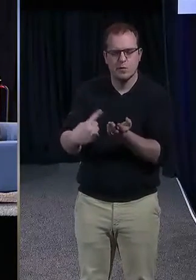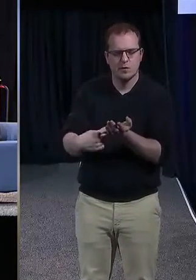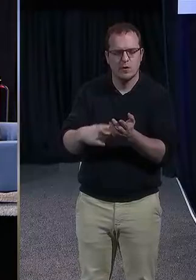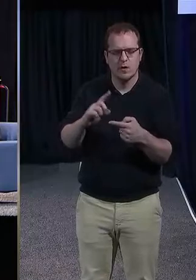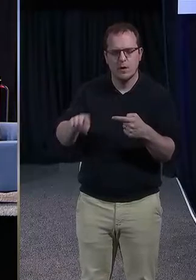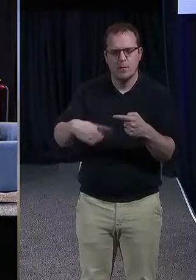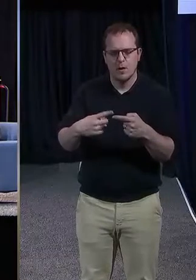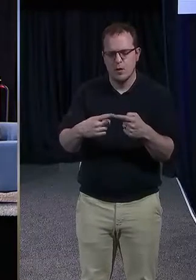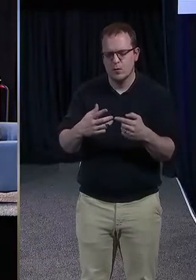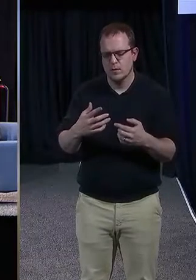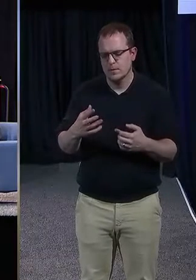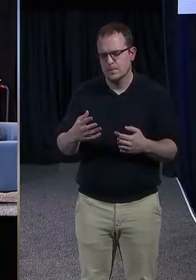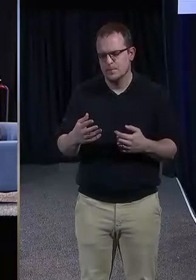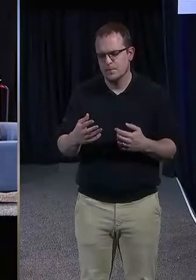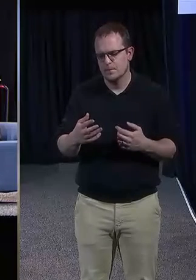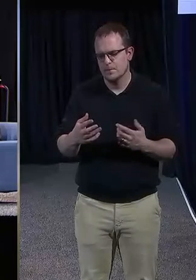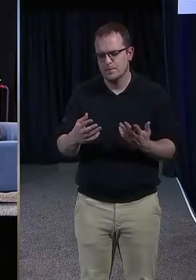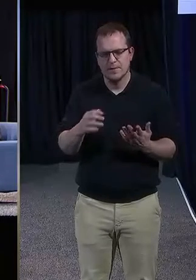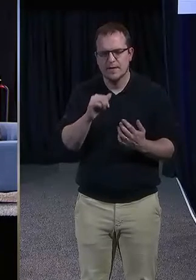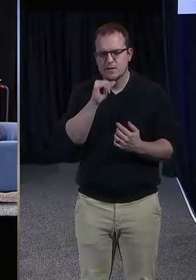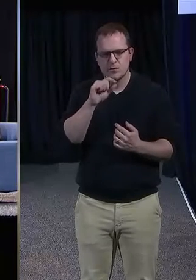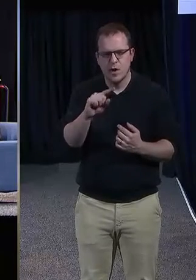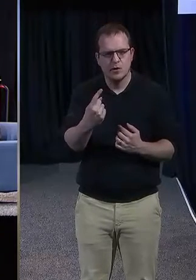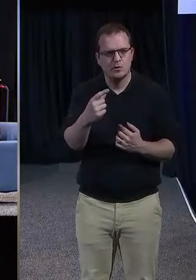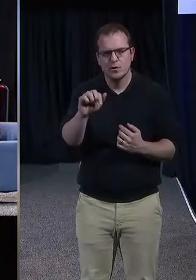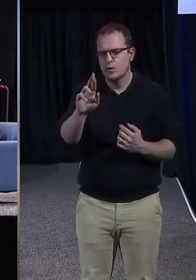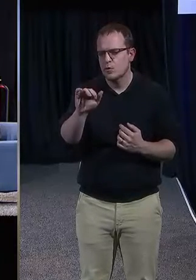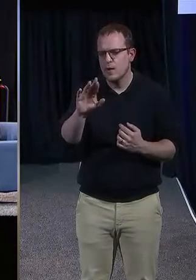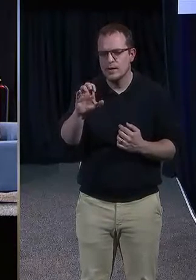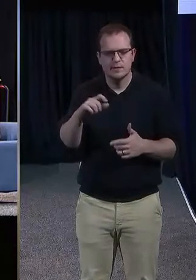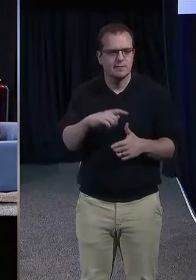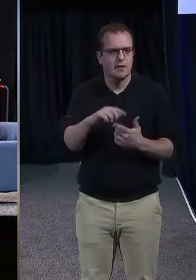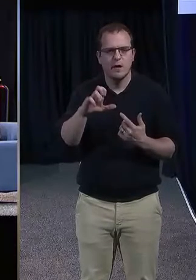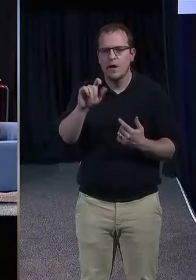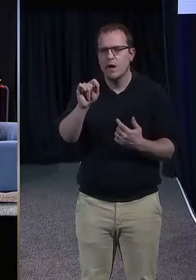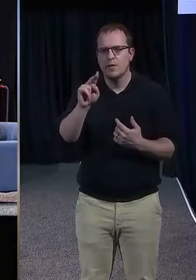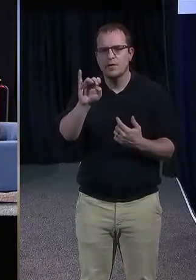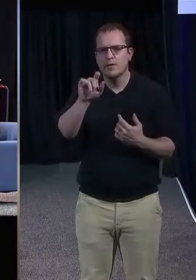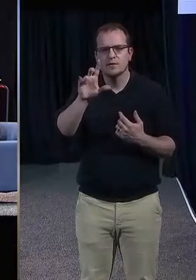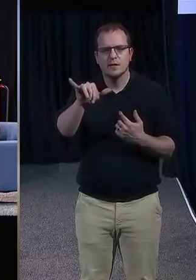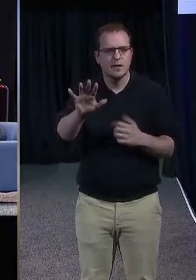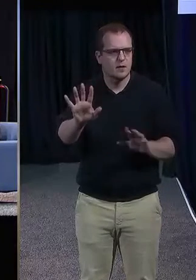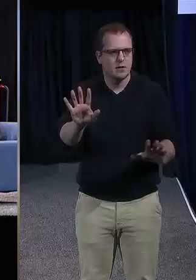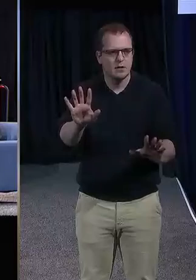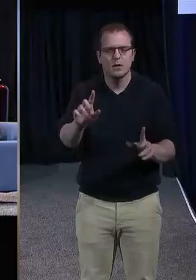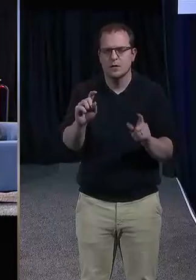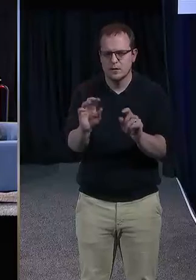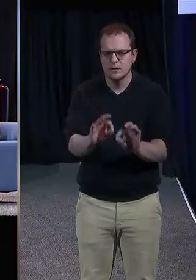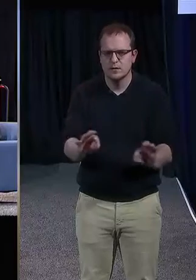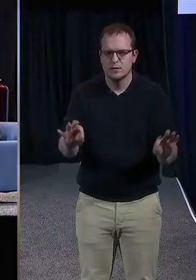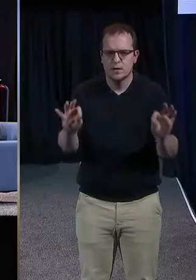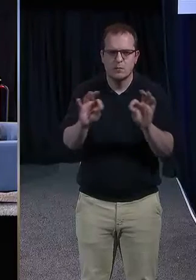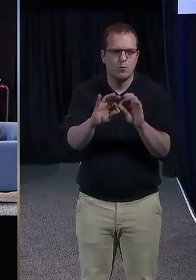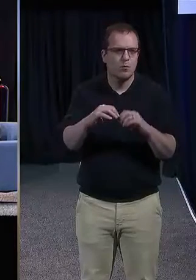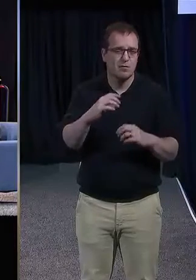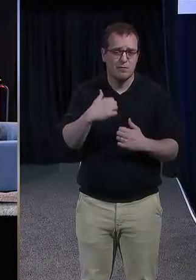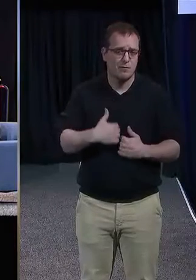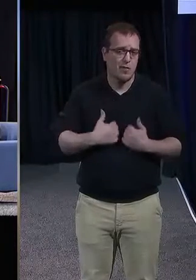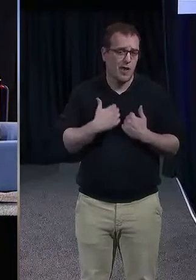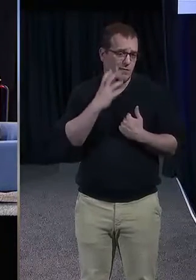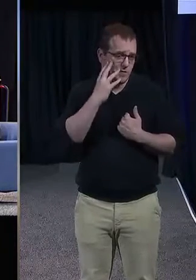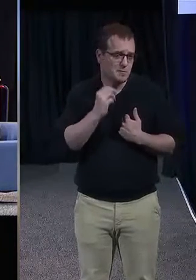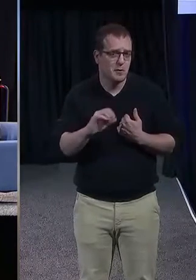about it's not just race or ethnicity, and this importance of life experience. And maybe,